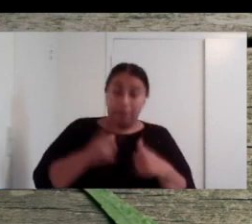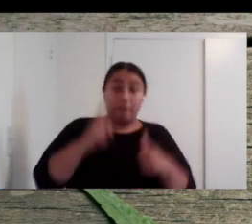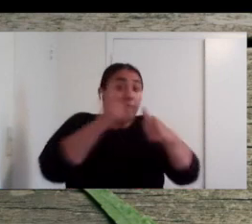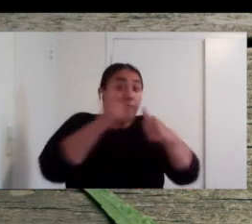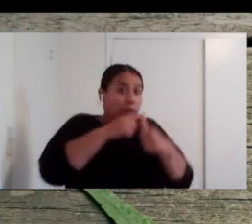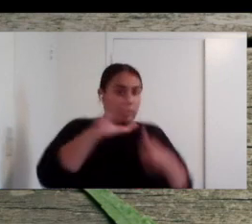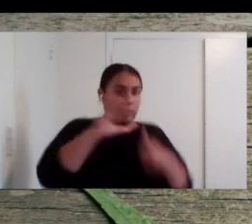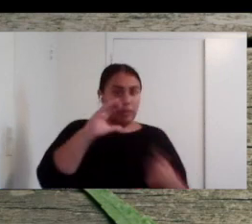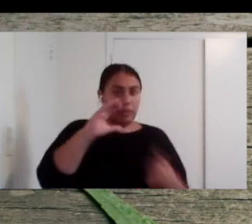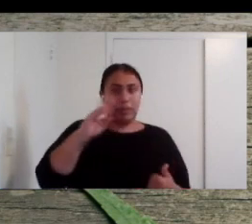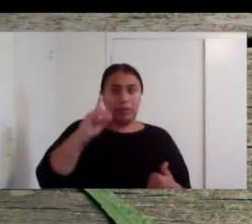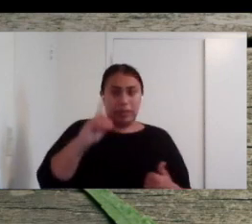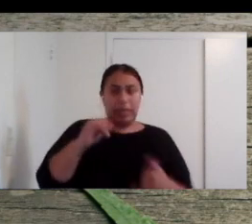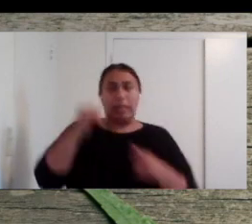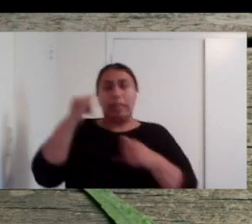me that could occur.